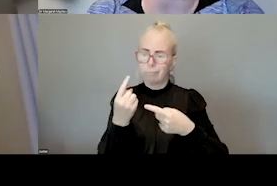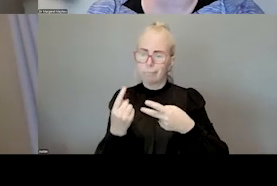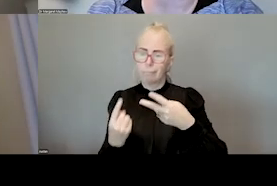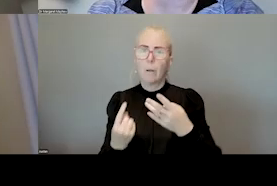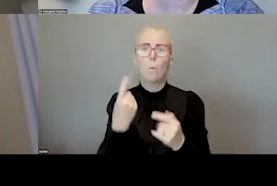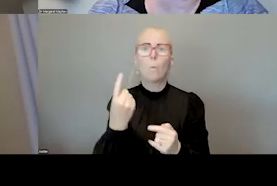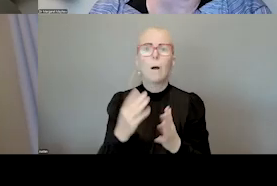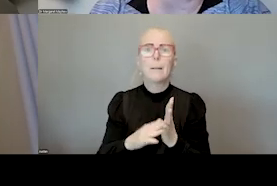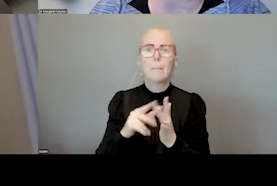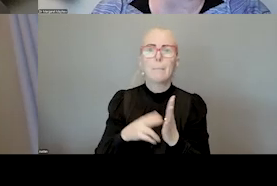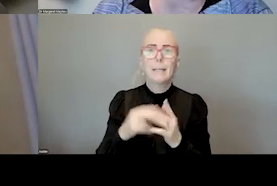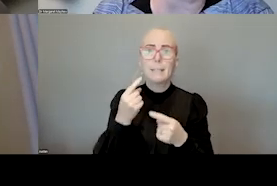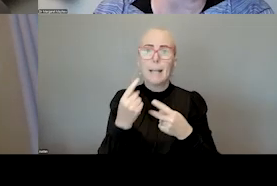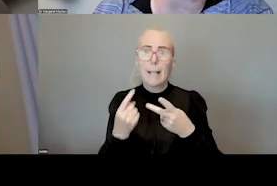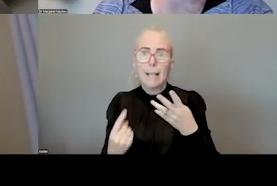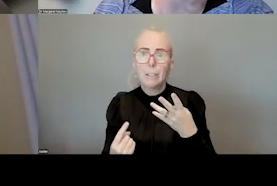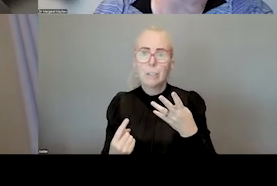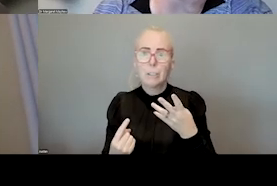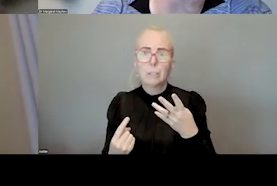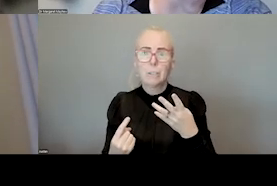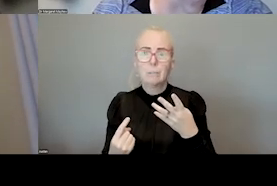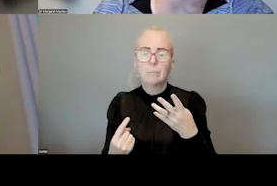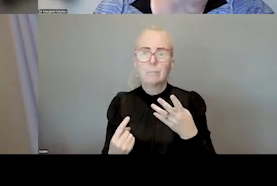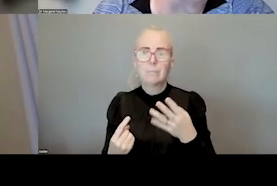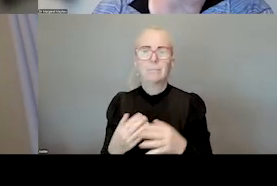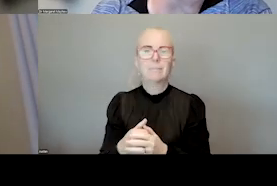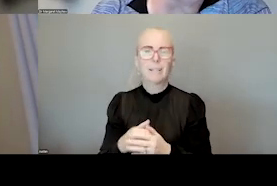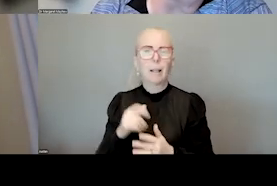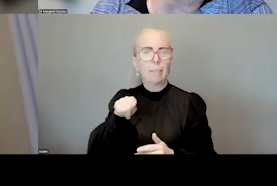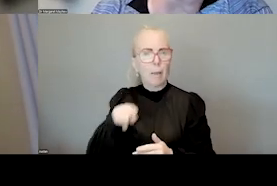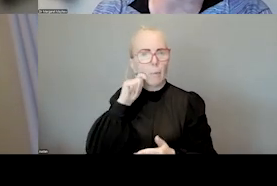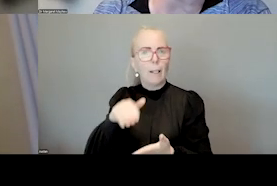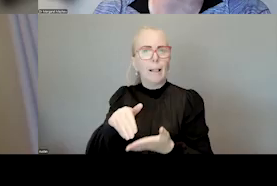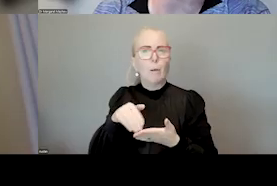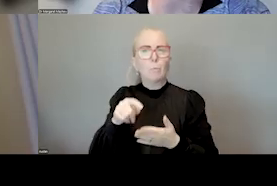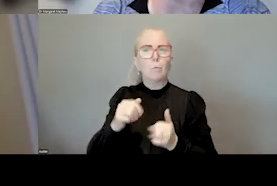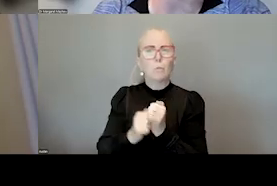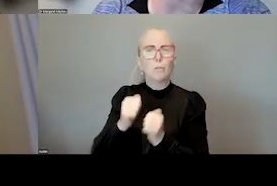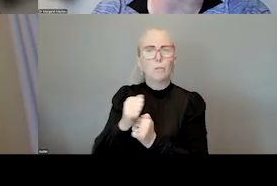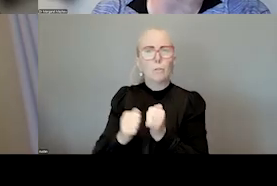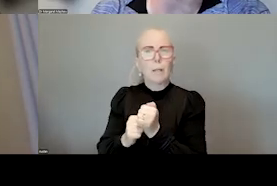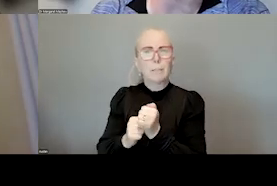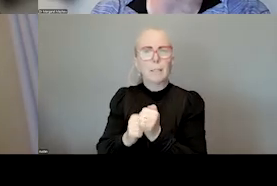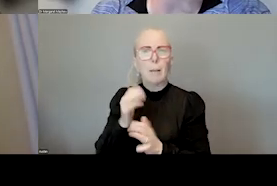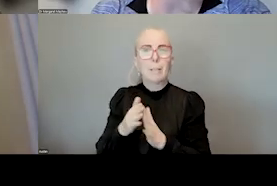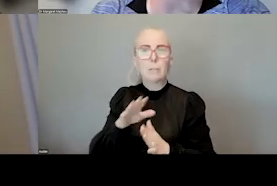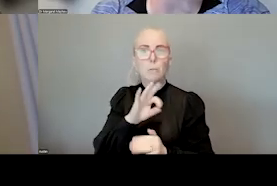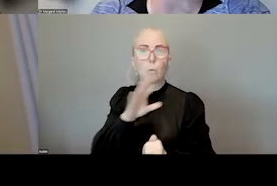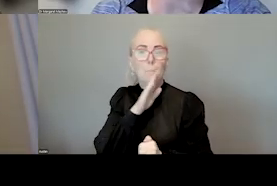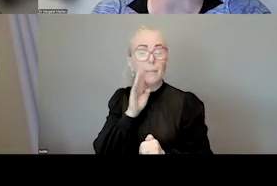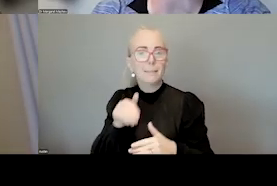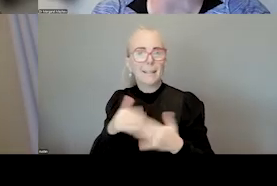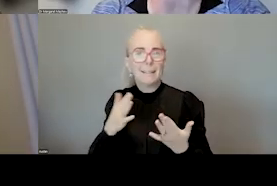do when. yeah. Yeah. I think that's a really great way to structure it, because there are so many,